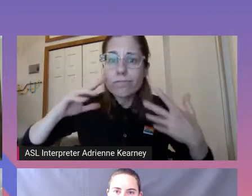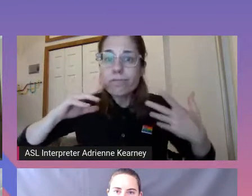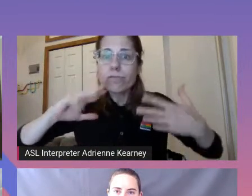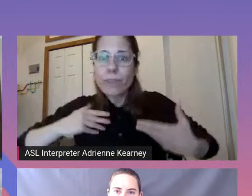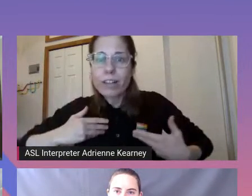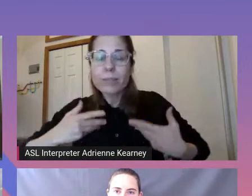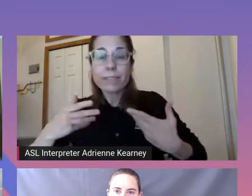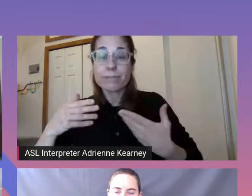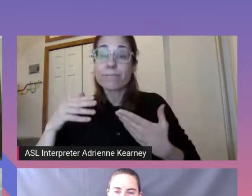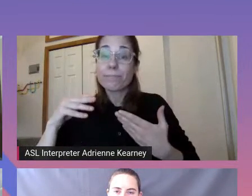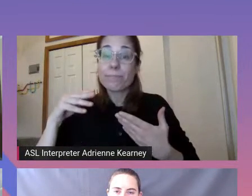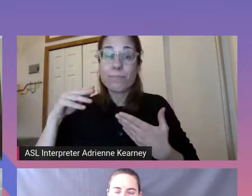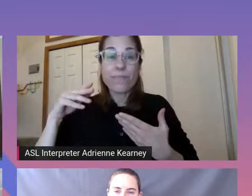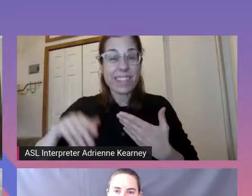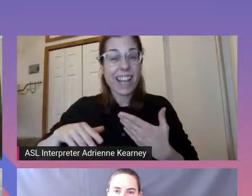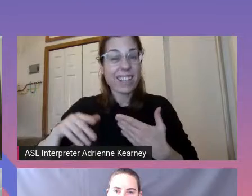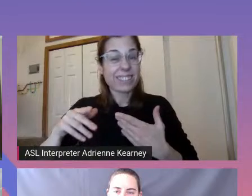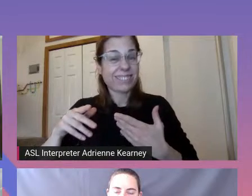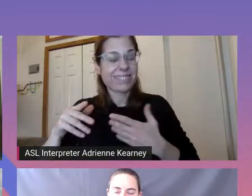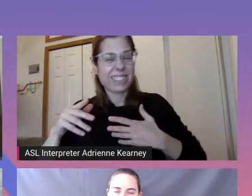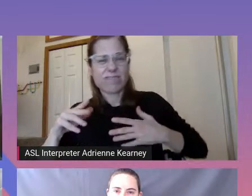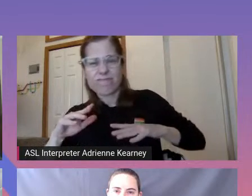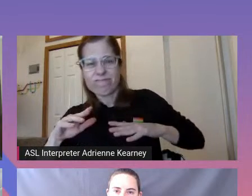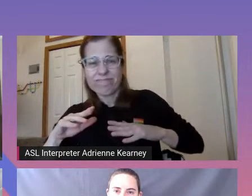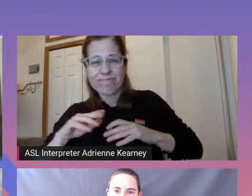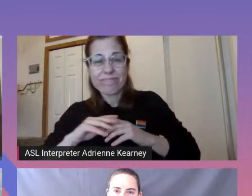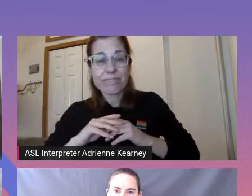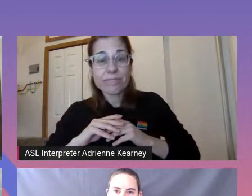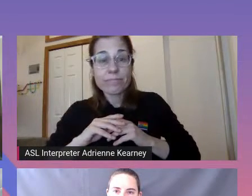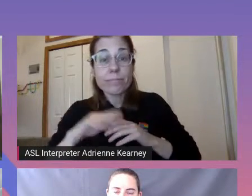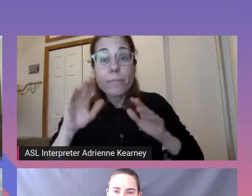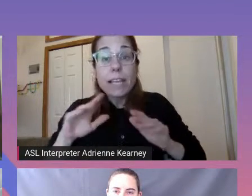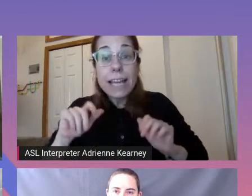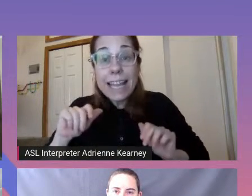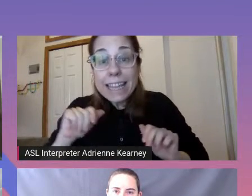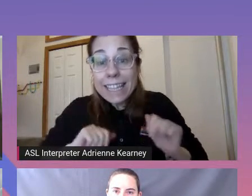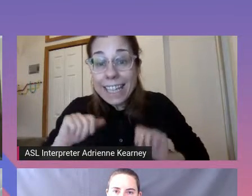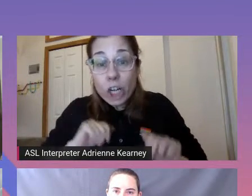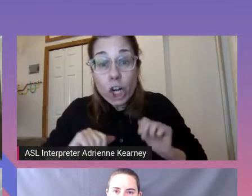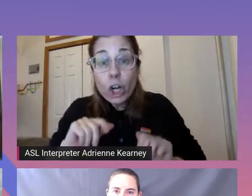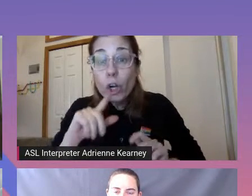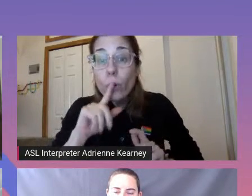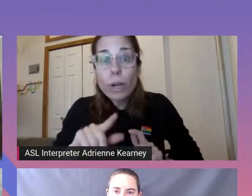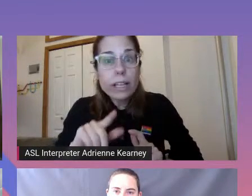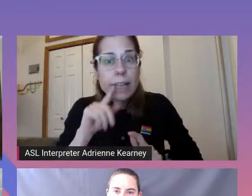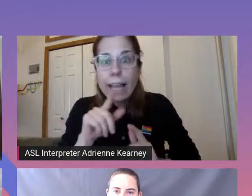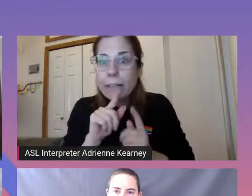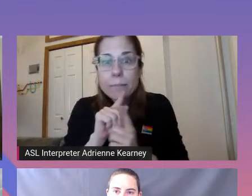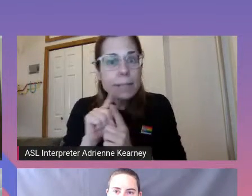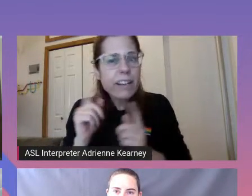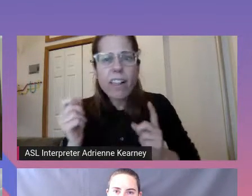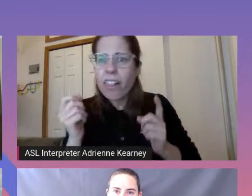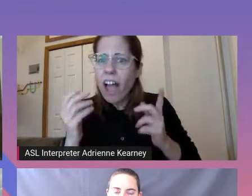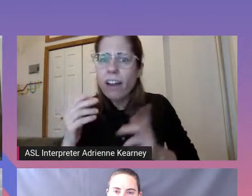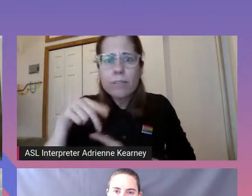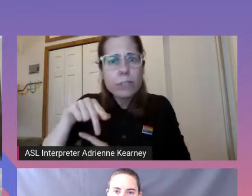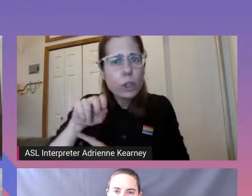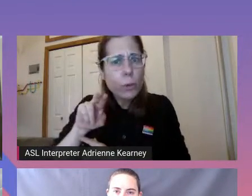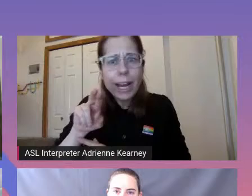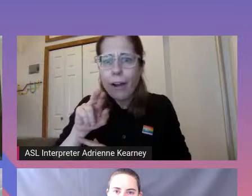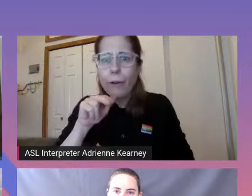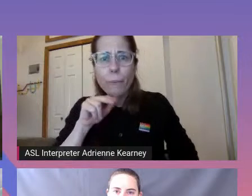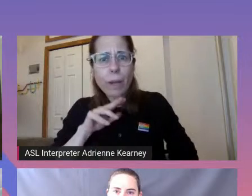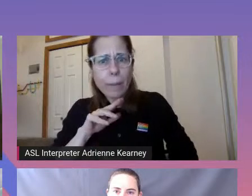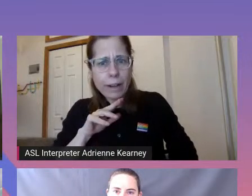I didn't know a lot of queer women in theater until like the middle of where I am